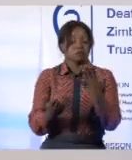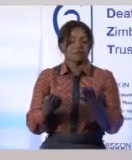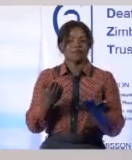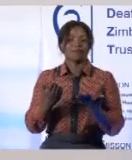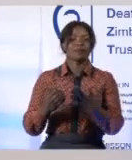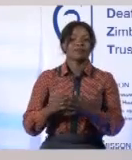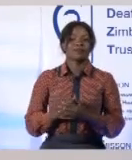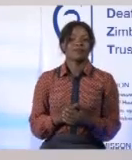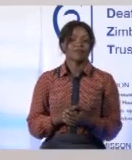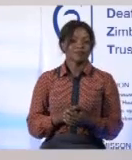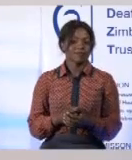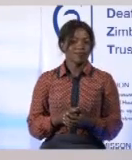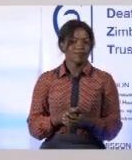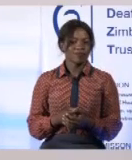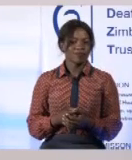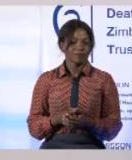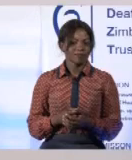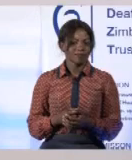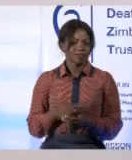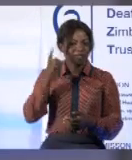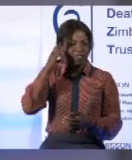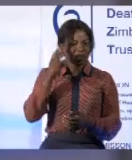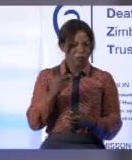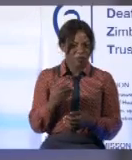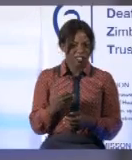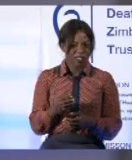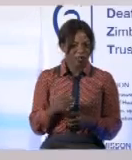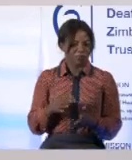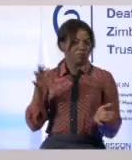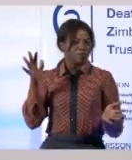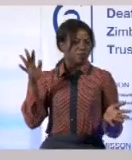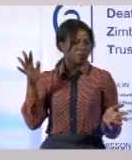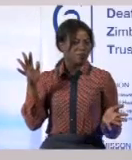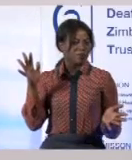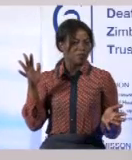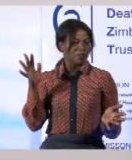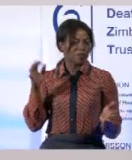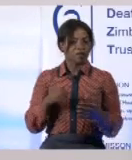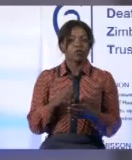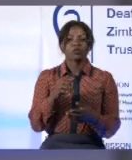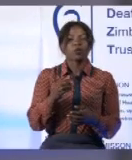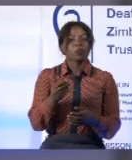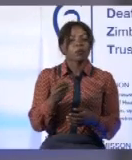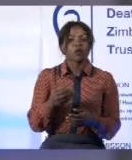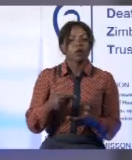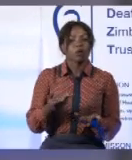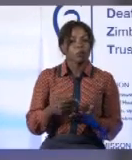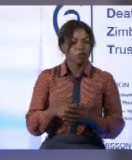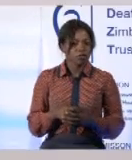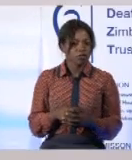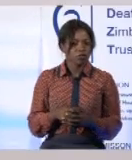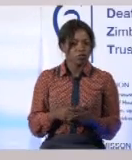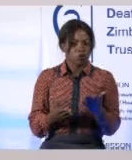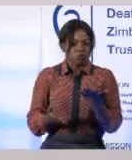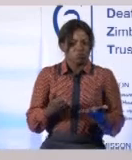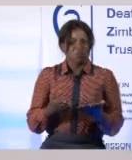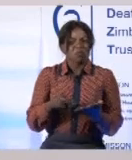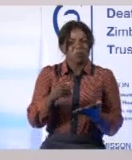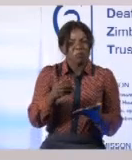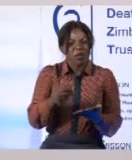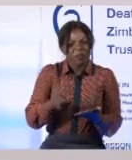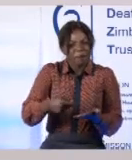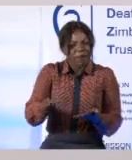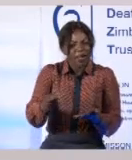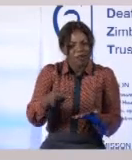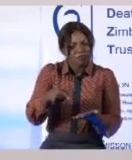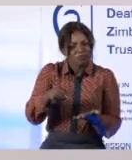Will you have made enough money, do you think? Yeah. How much do you charge? For what? And for what do you charge? How do